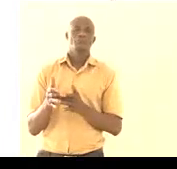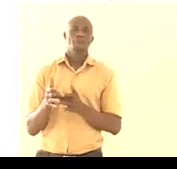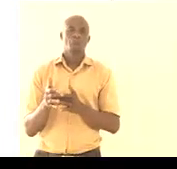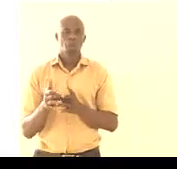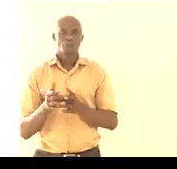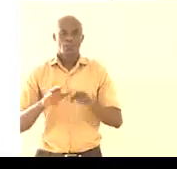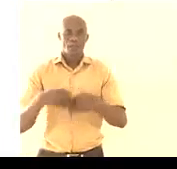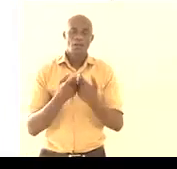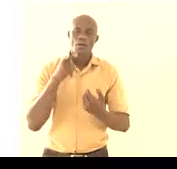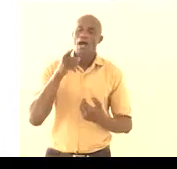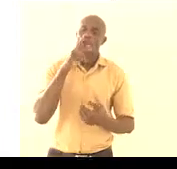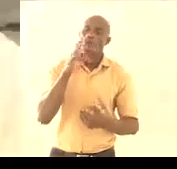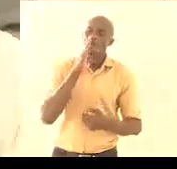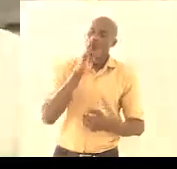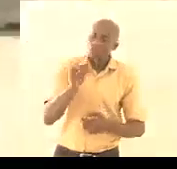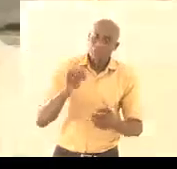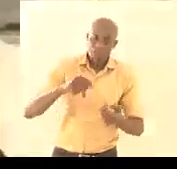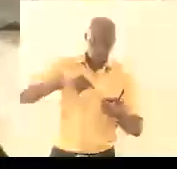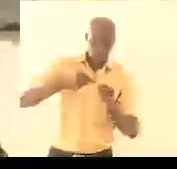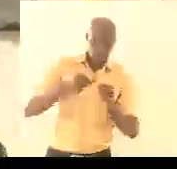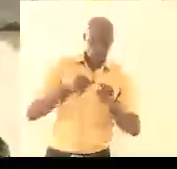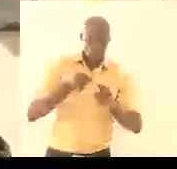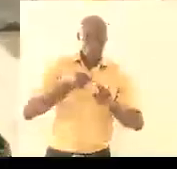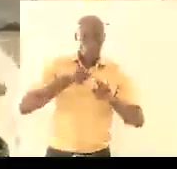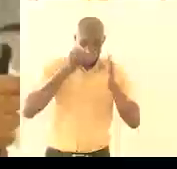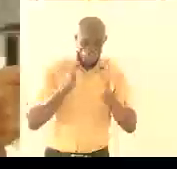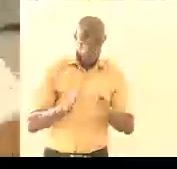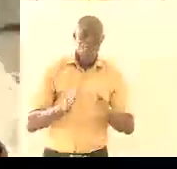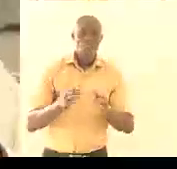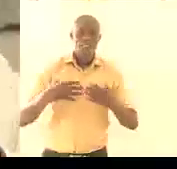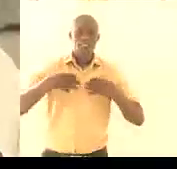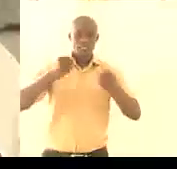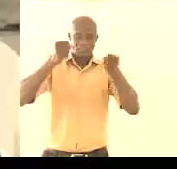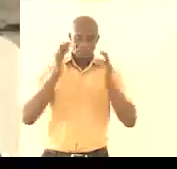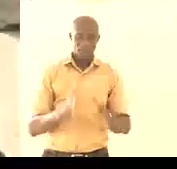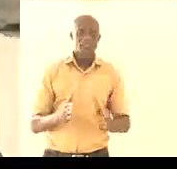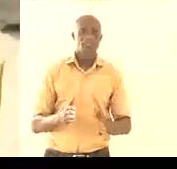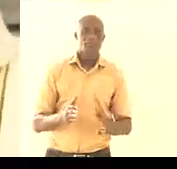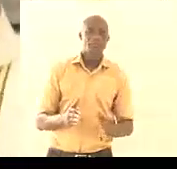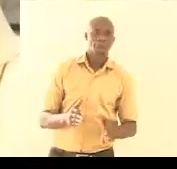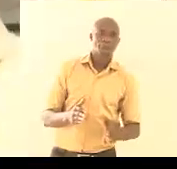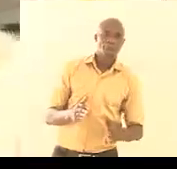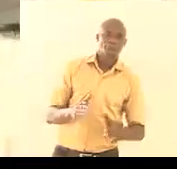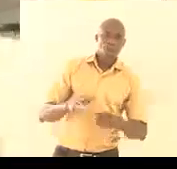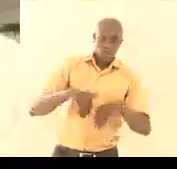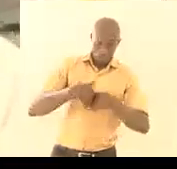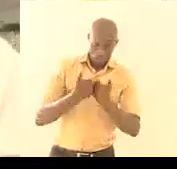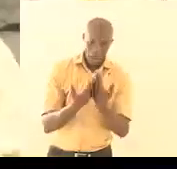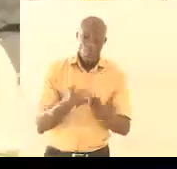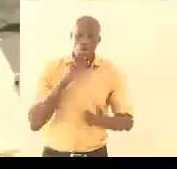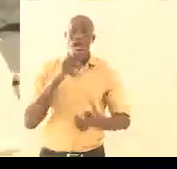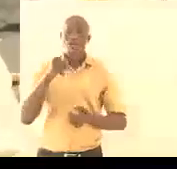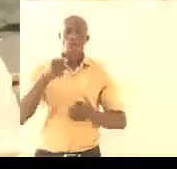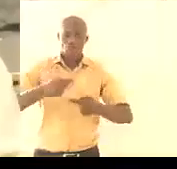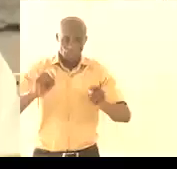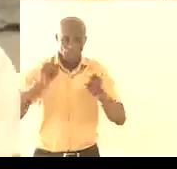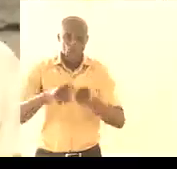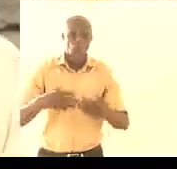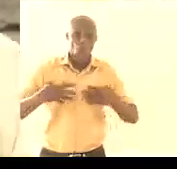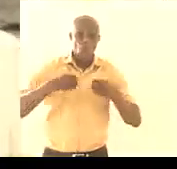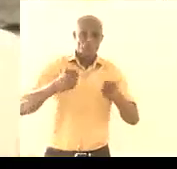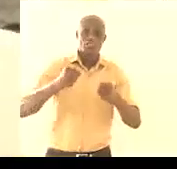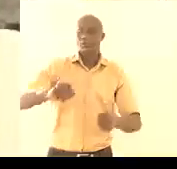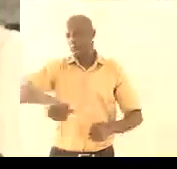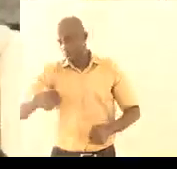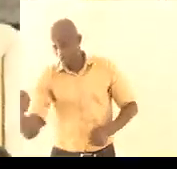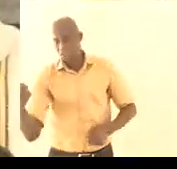you being a wounded healer? How, in spite of your own wounds, how are you stretching out to heal